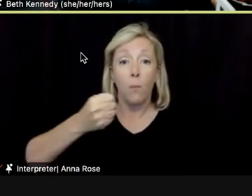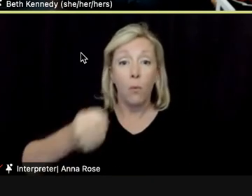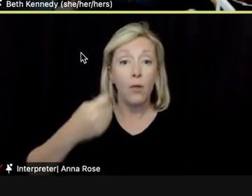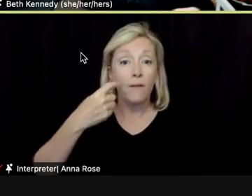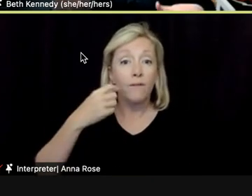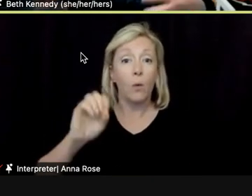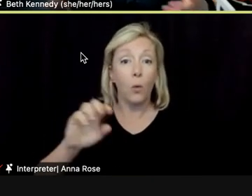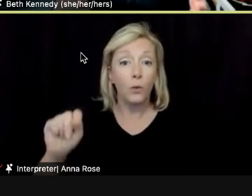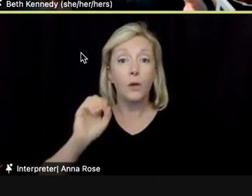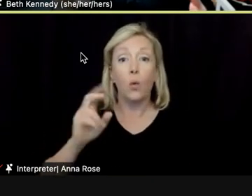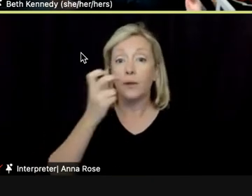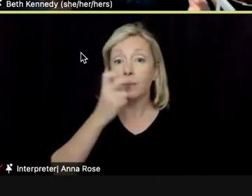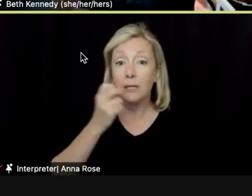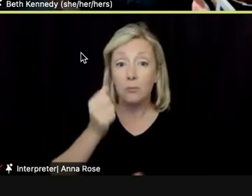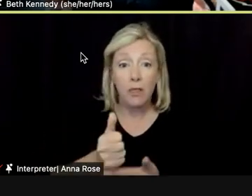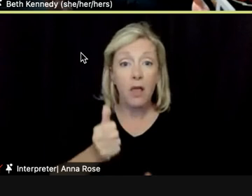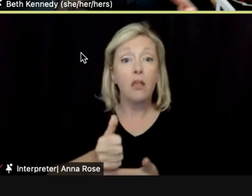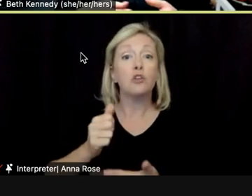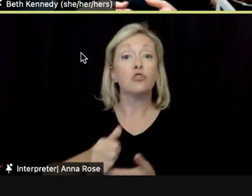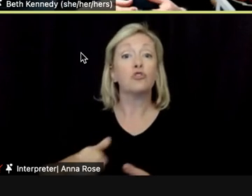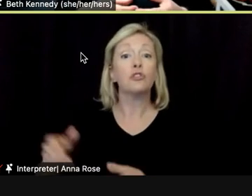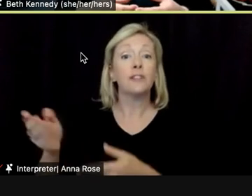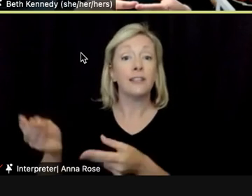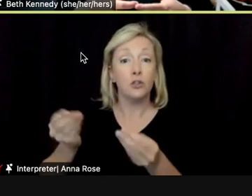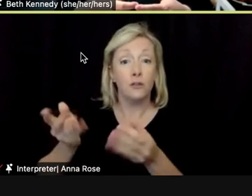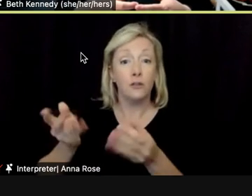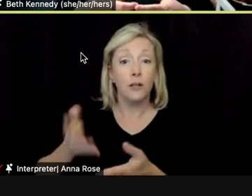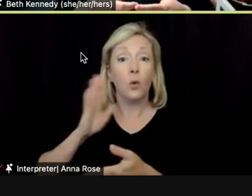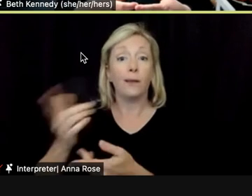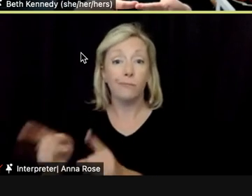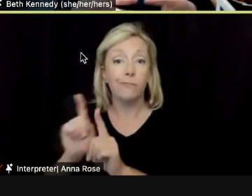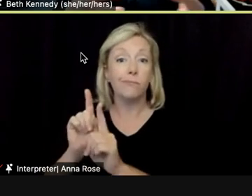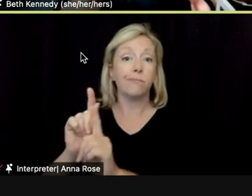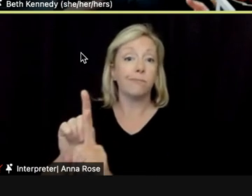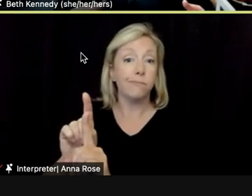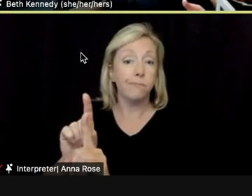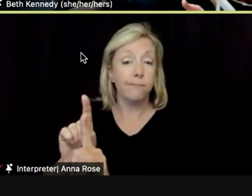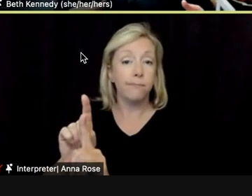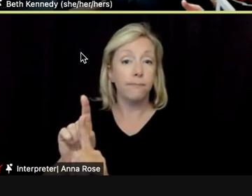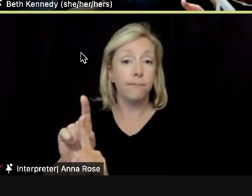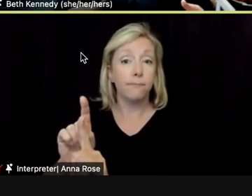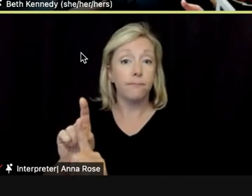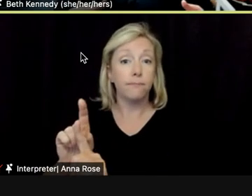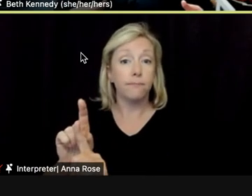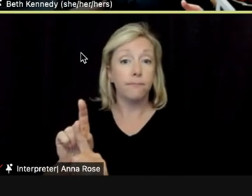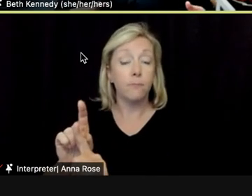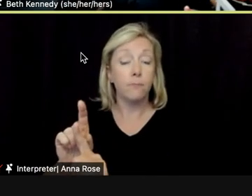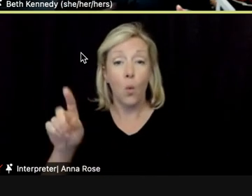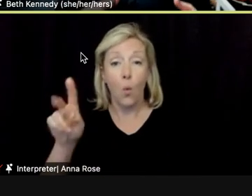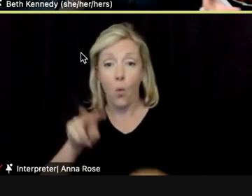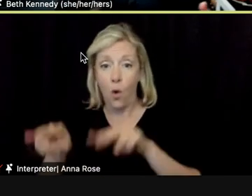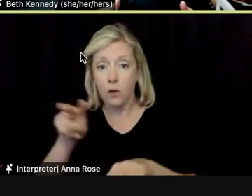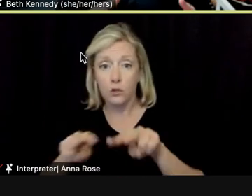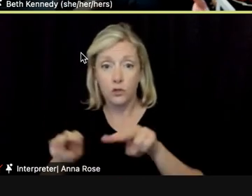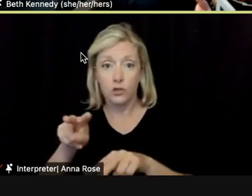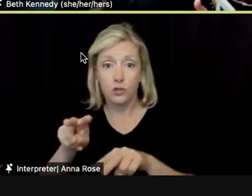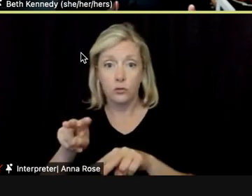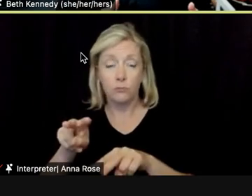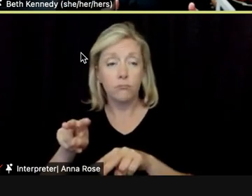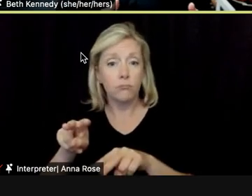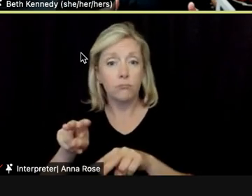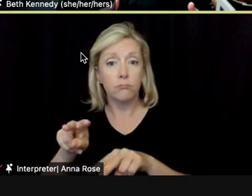speech pathologist and all those therapists and watch that professional work